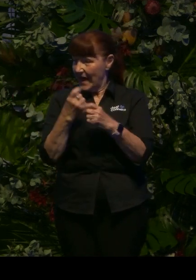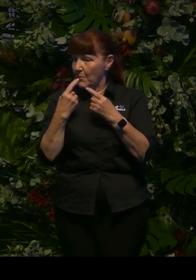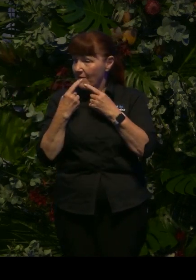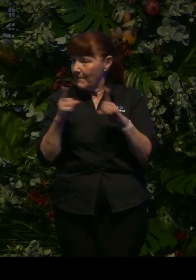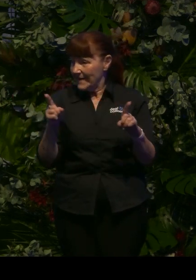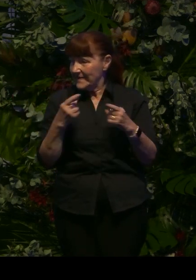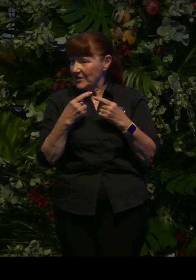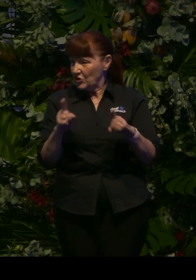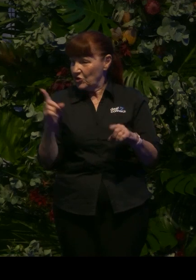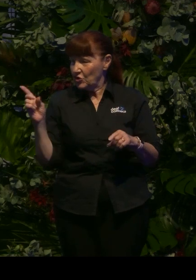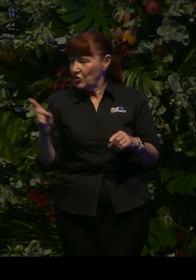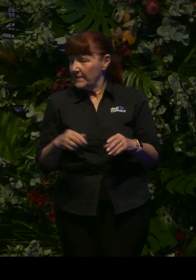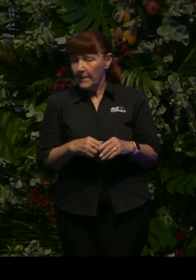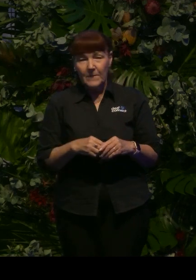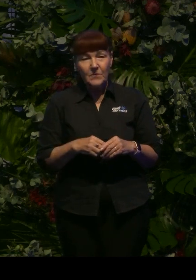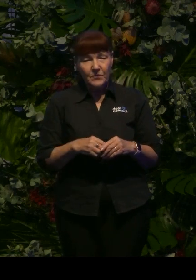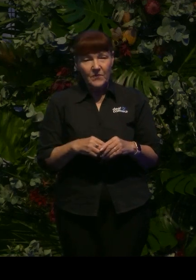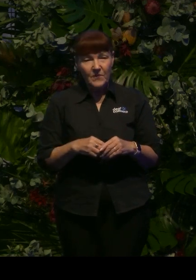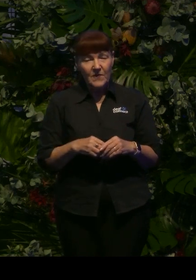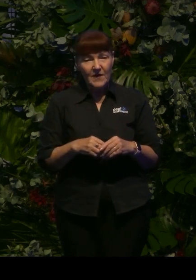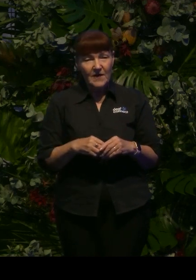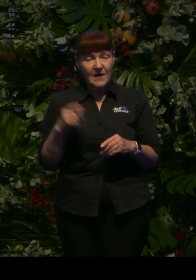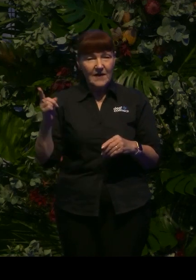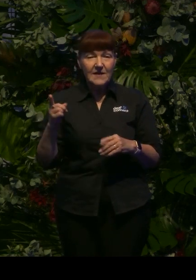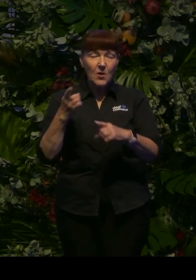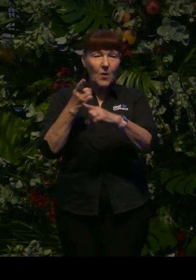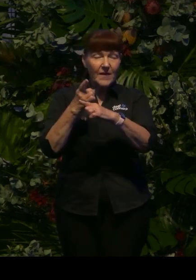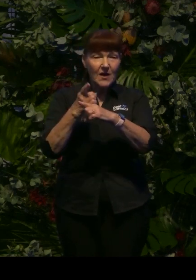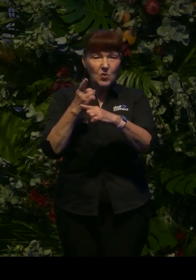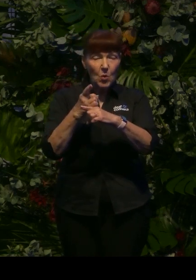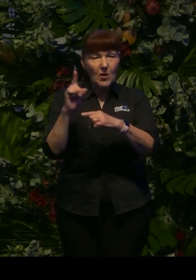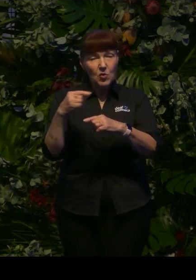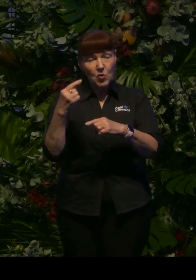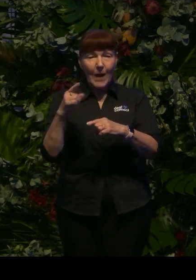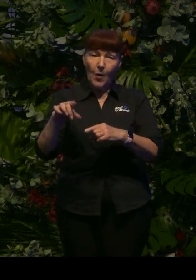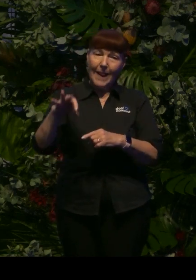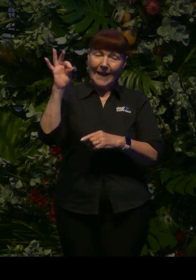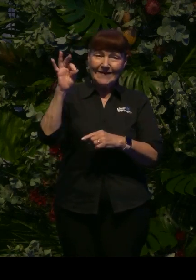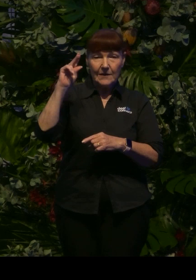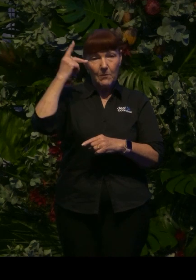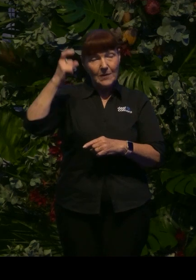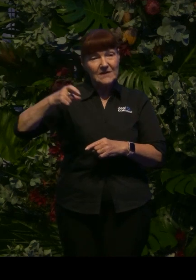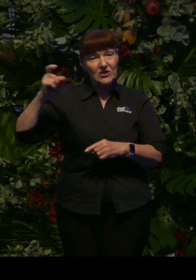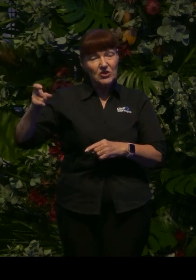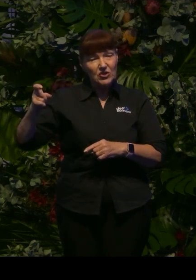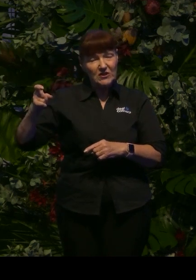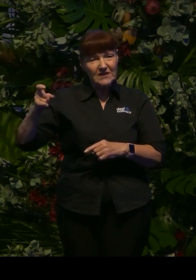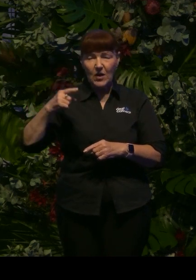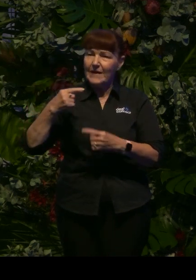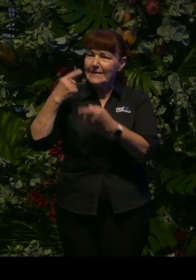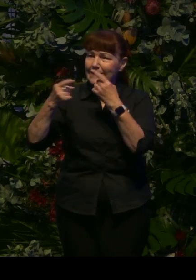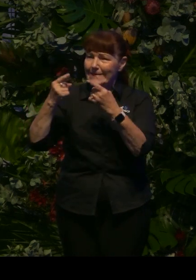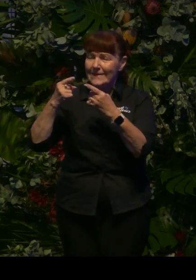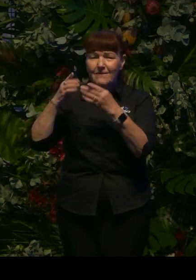equipping our members and our partners so that when they are talking to our elected officials, they're centering the most important